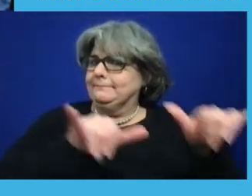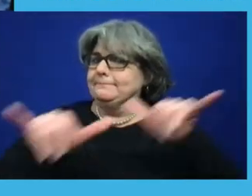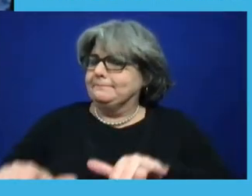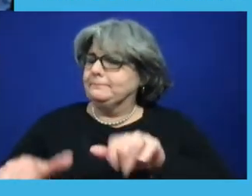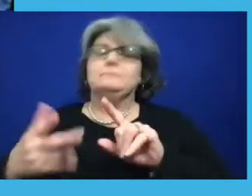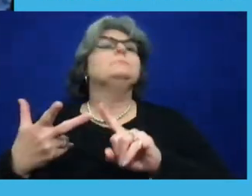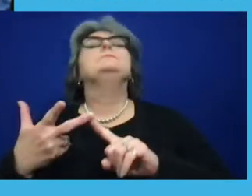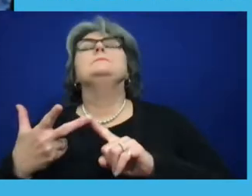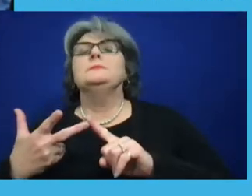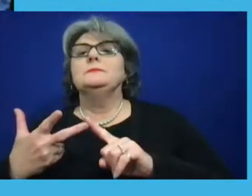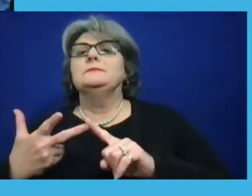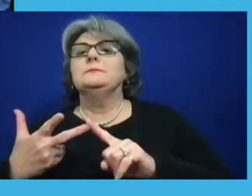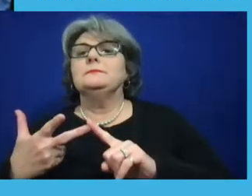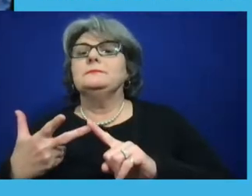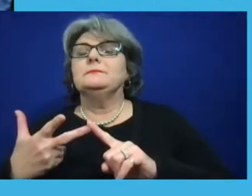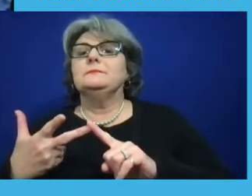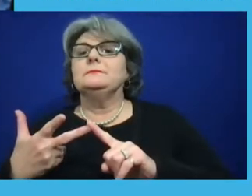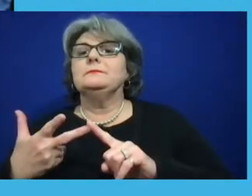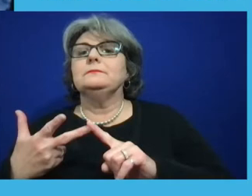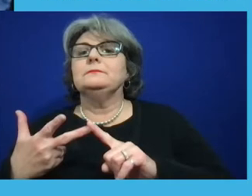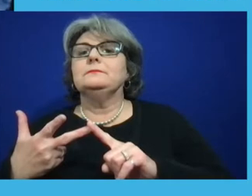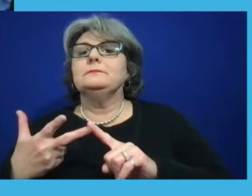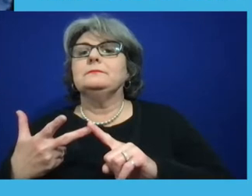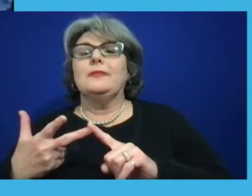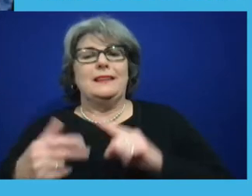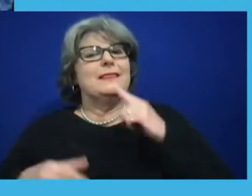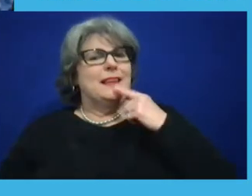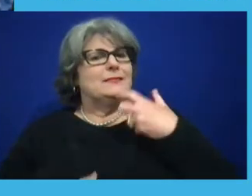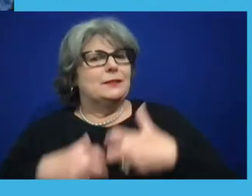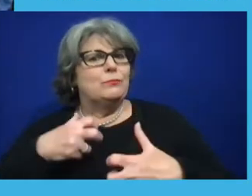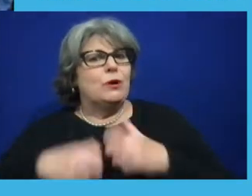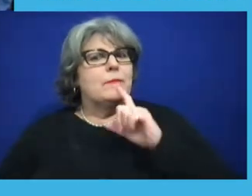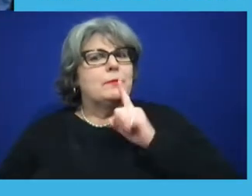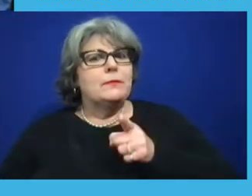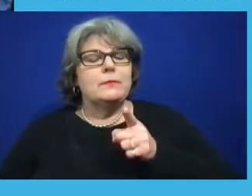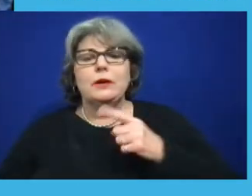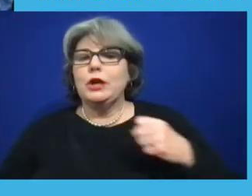states, but in conservative rural states, too.